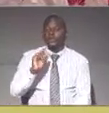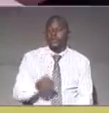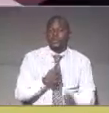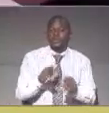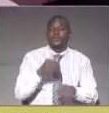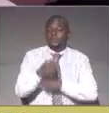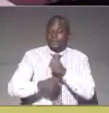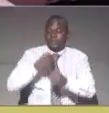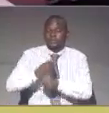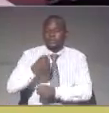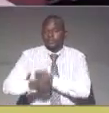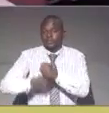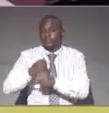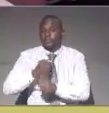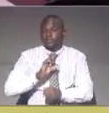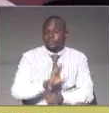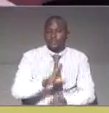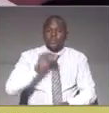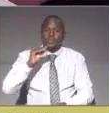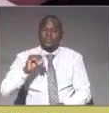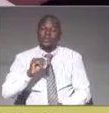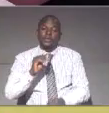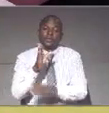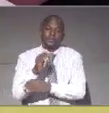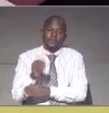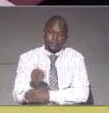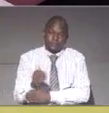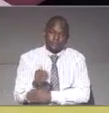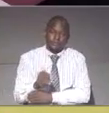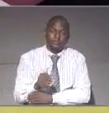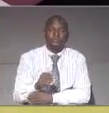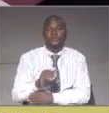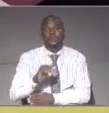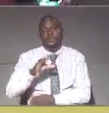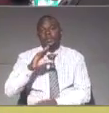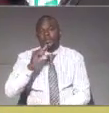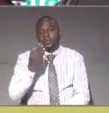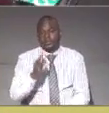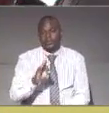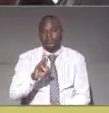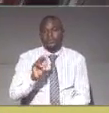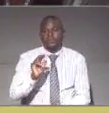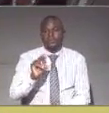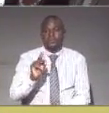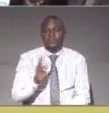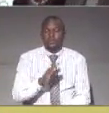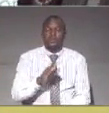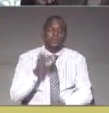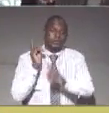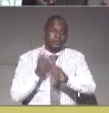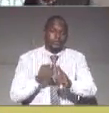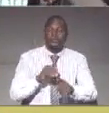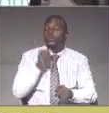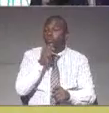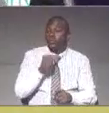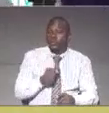every year. In his speech, Information and Communications Technology Minister Frank Tumwebaze criticized the old